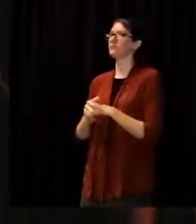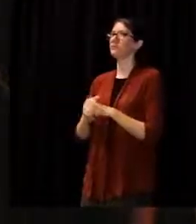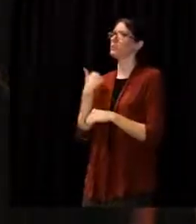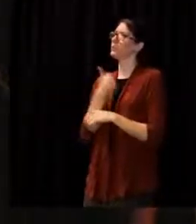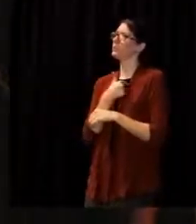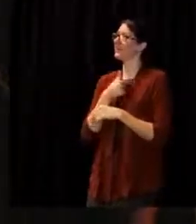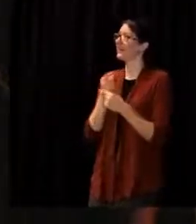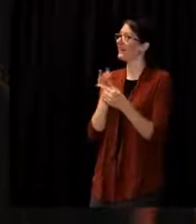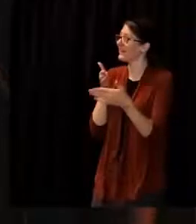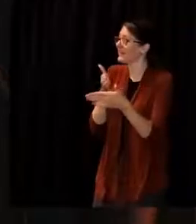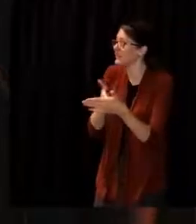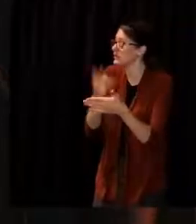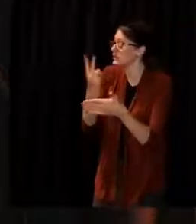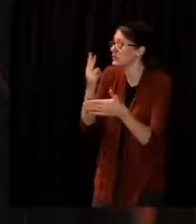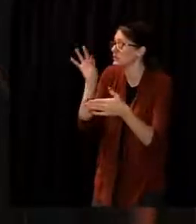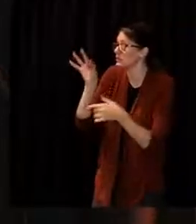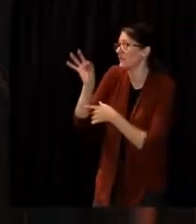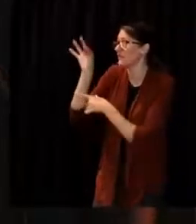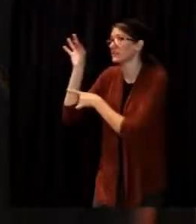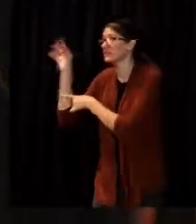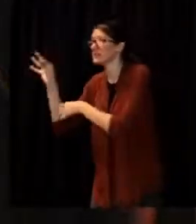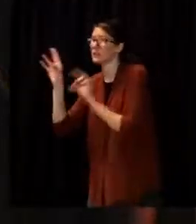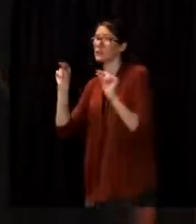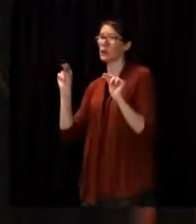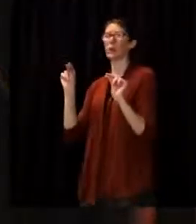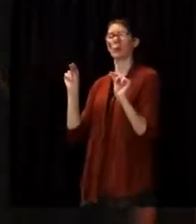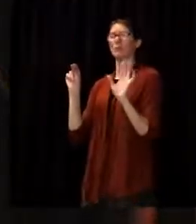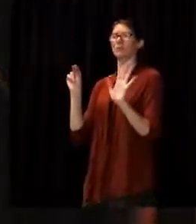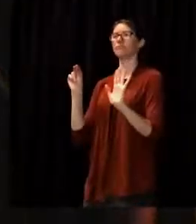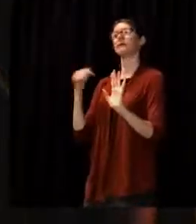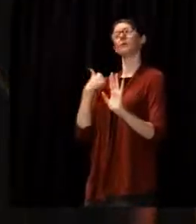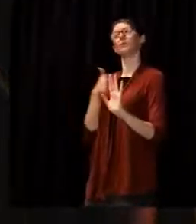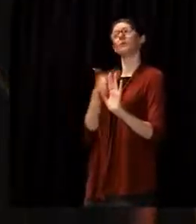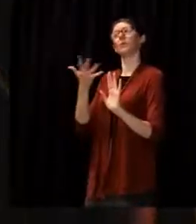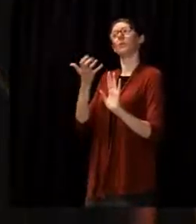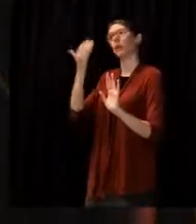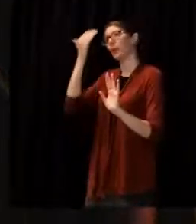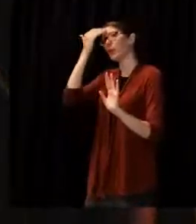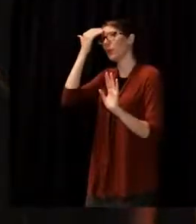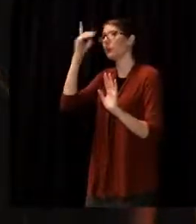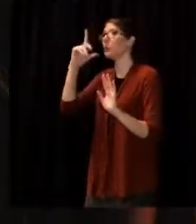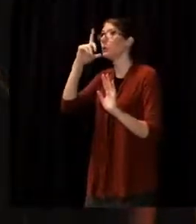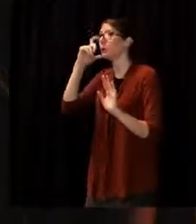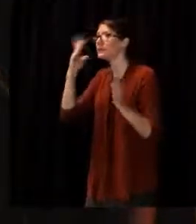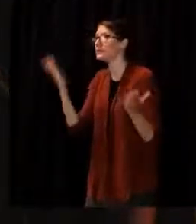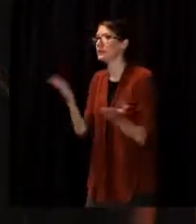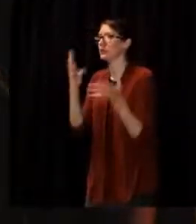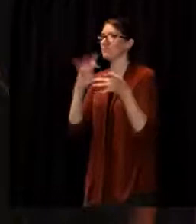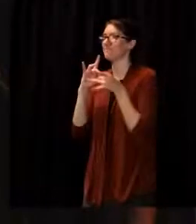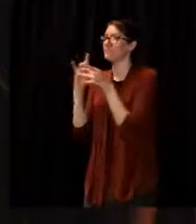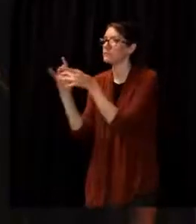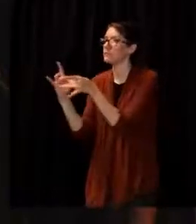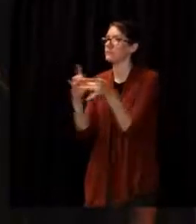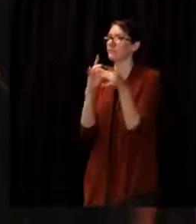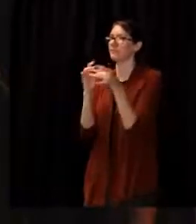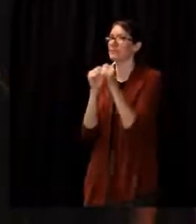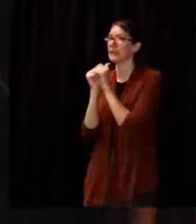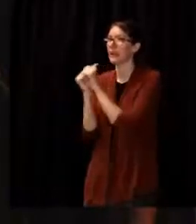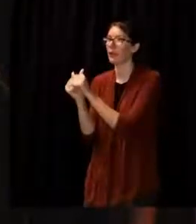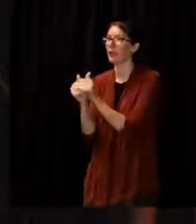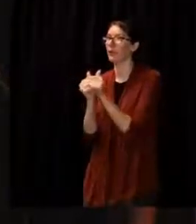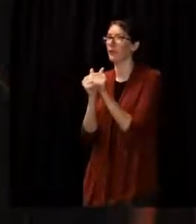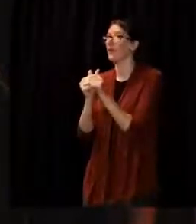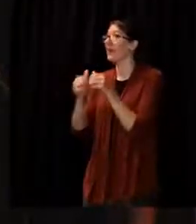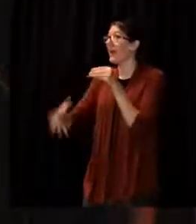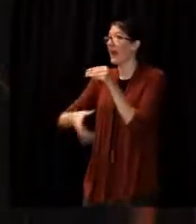again, but we wanted to know who's here, who's a part of this body, and be united and be together. And we added